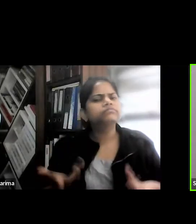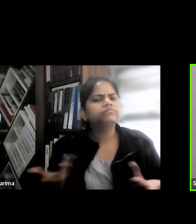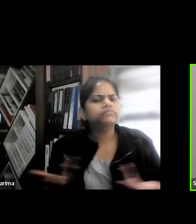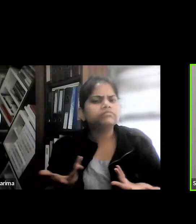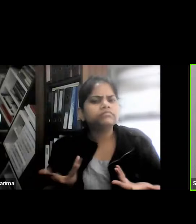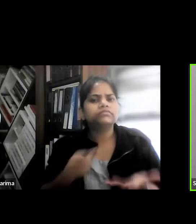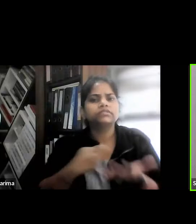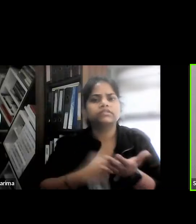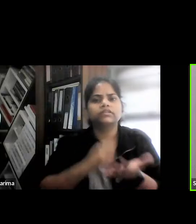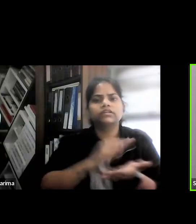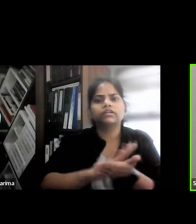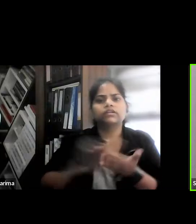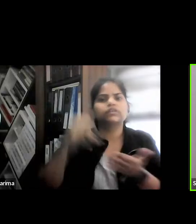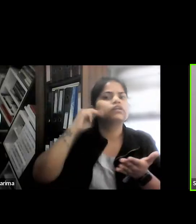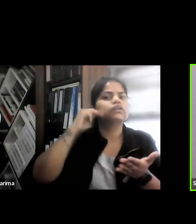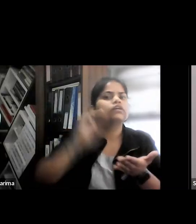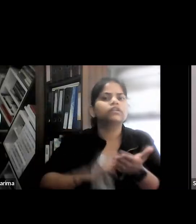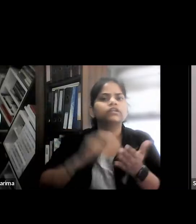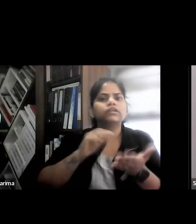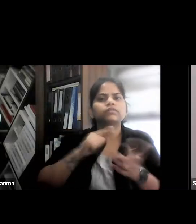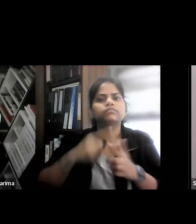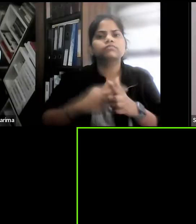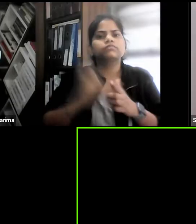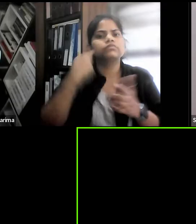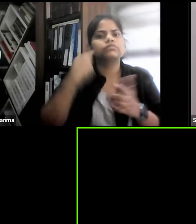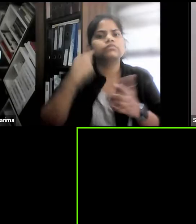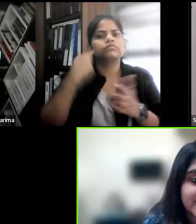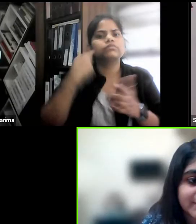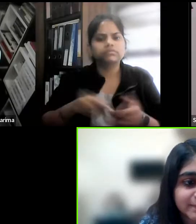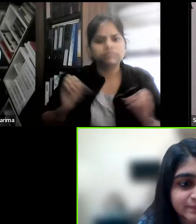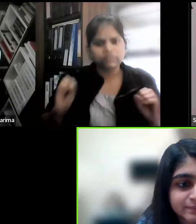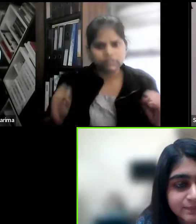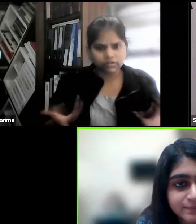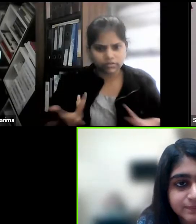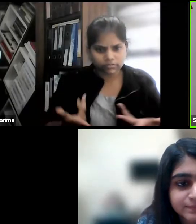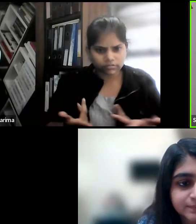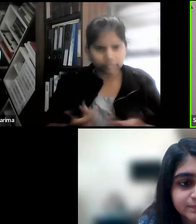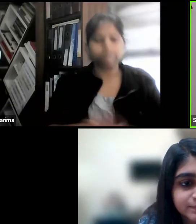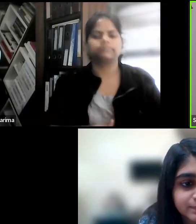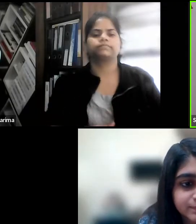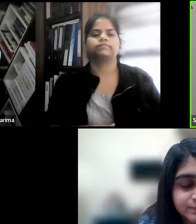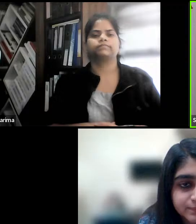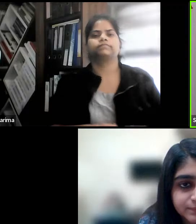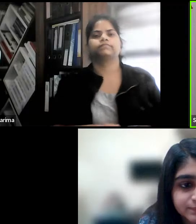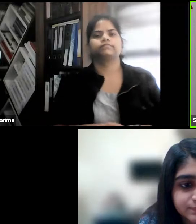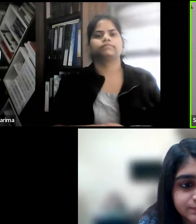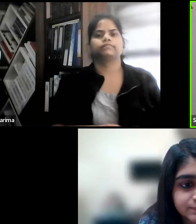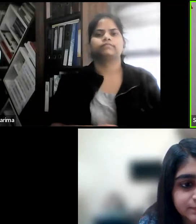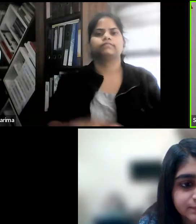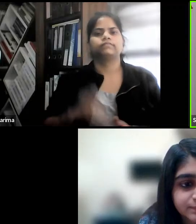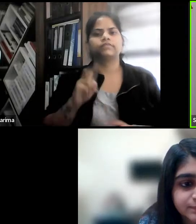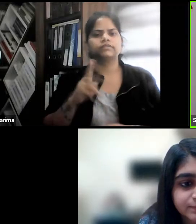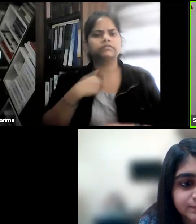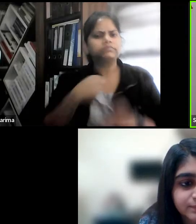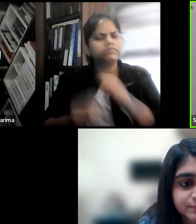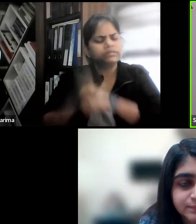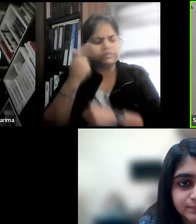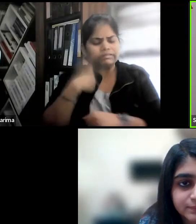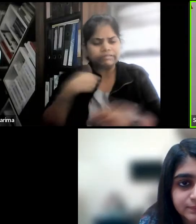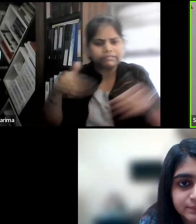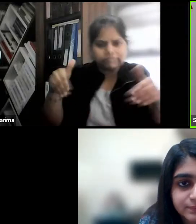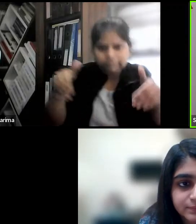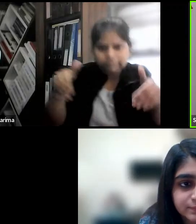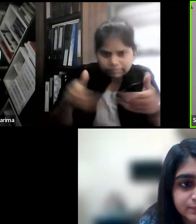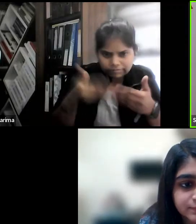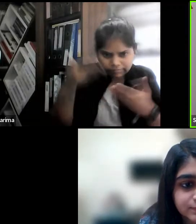Rimjhim Bhattacharya here? Yes, I'm here. Okay, great. So I'll quickly introduce Rimjhim Bhattacherjee for all of us,